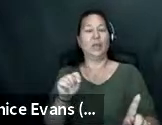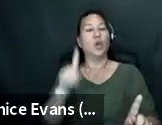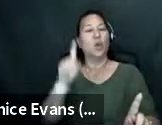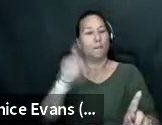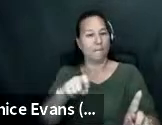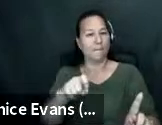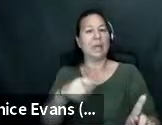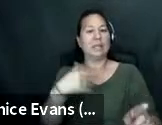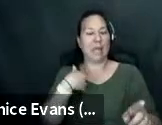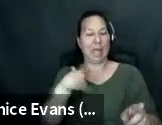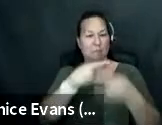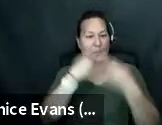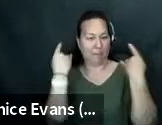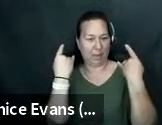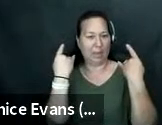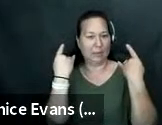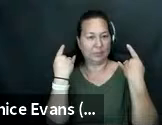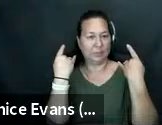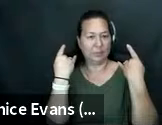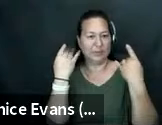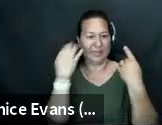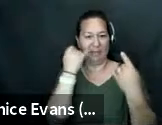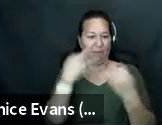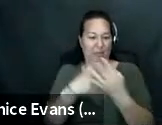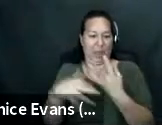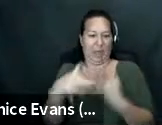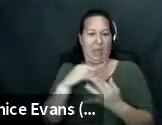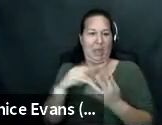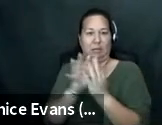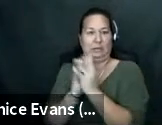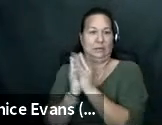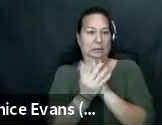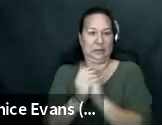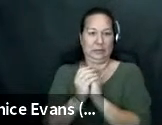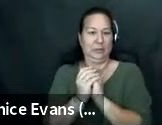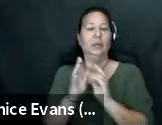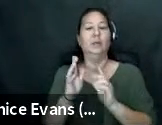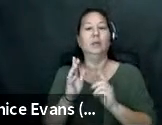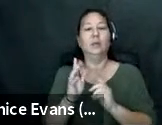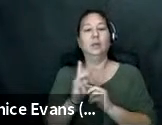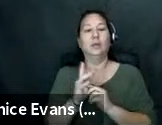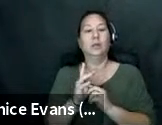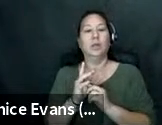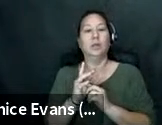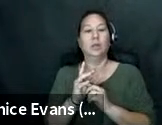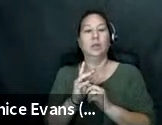a face covering or respirator are protected from retaliation.